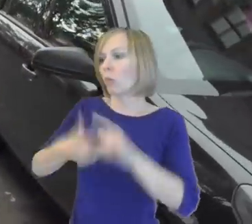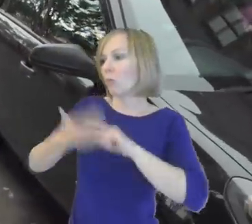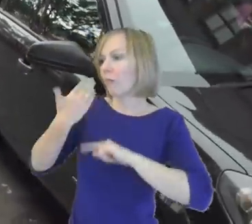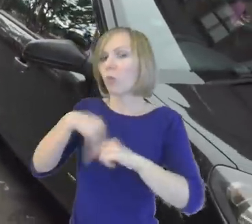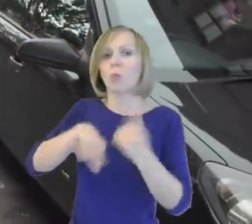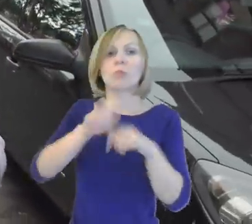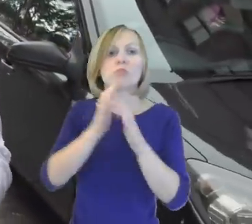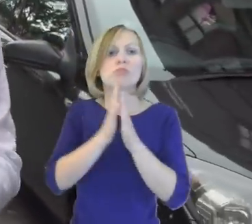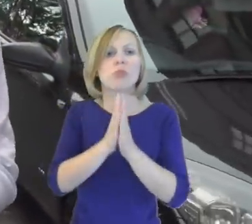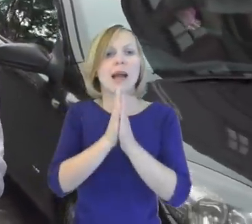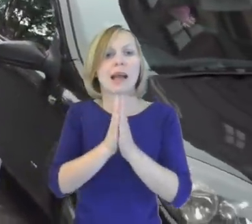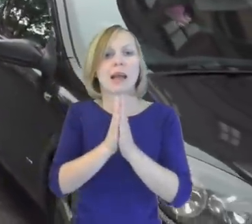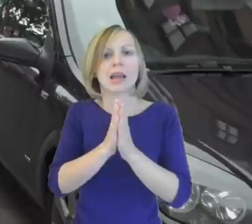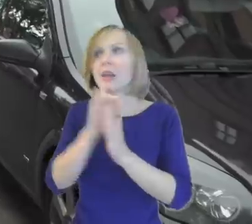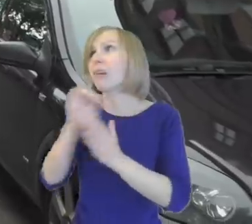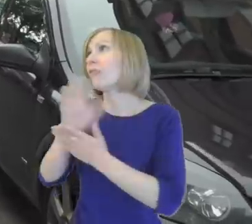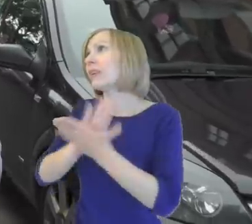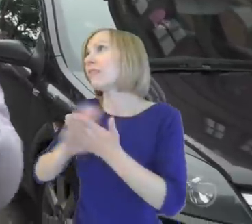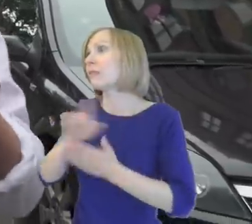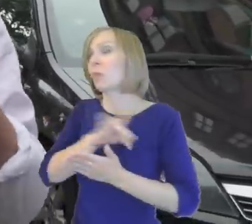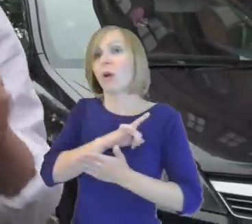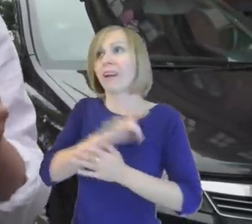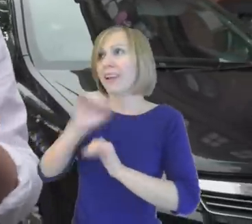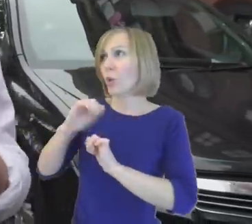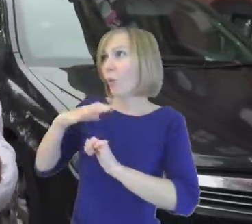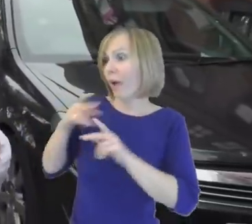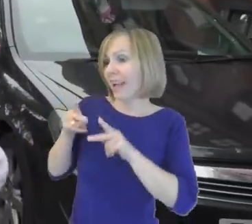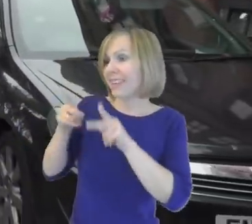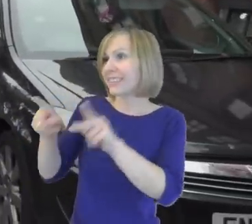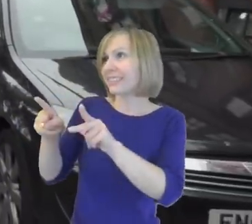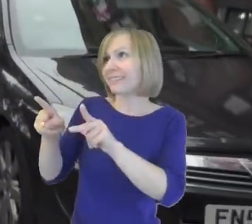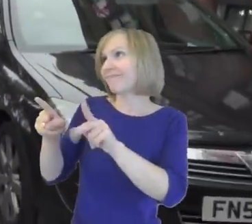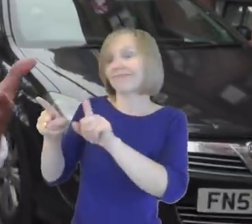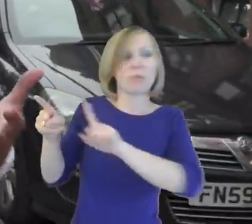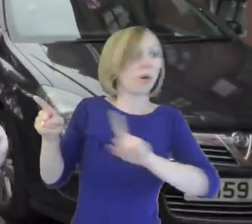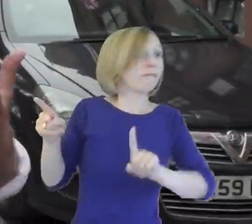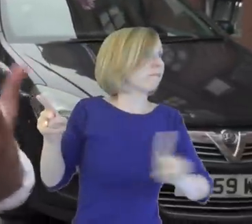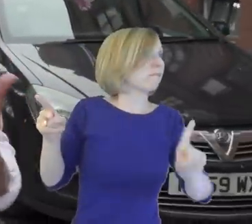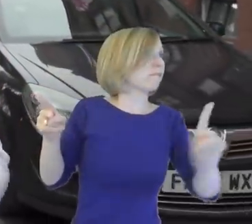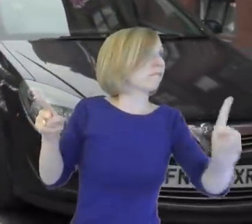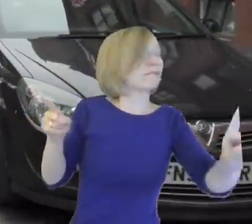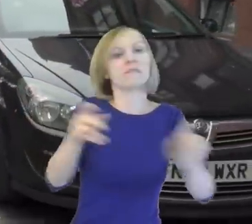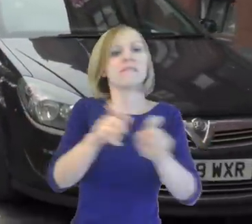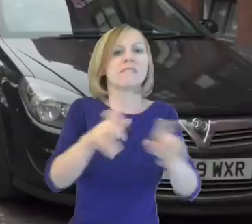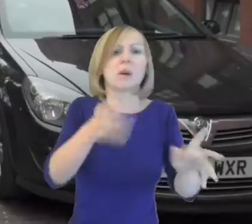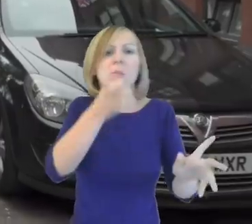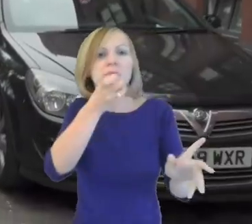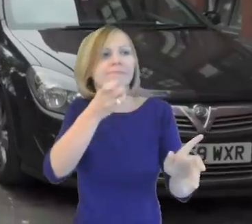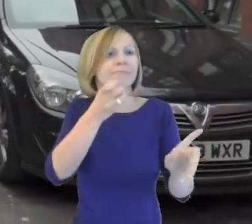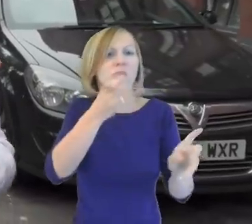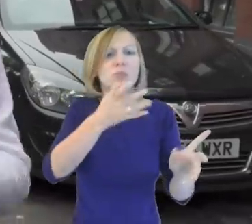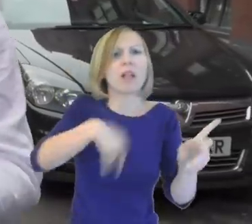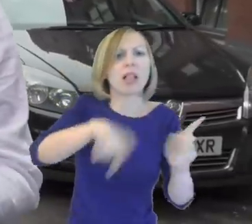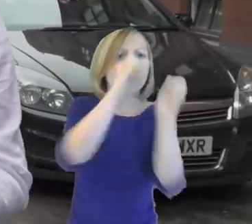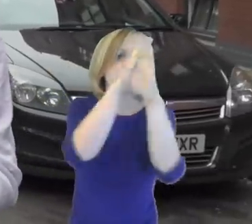had erred and strayed from thy ways like lost sheep. Powerful, beautiful, correct imagery. I don't